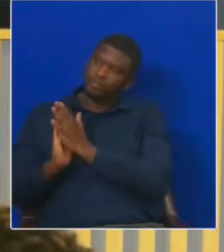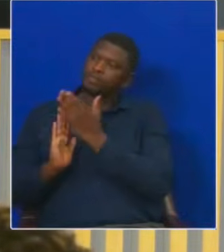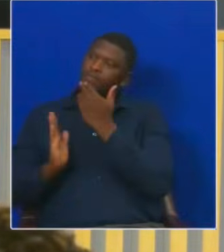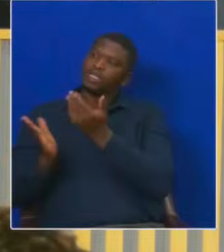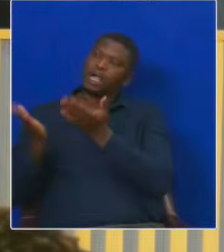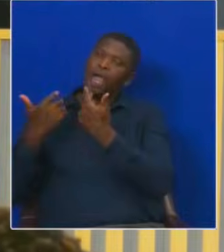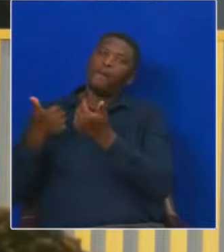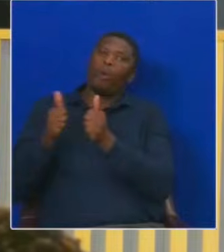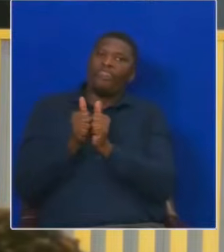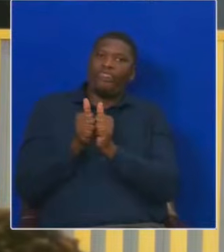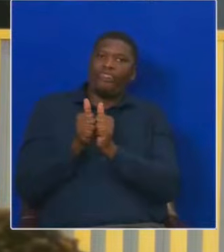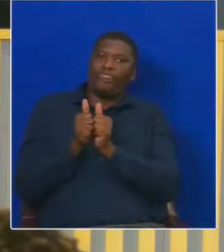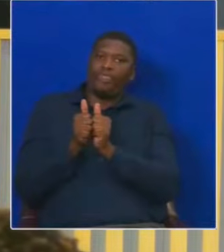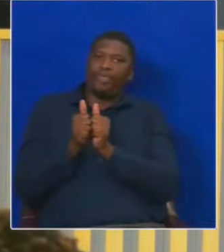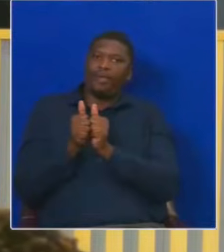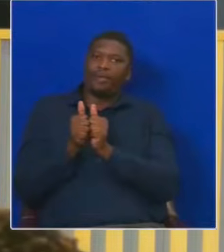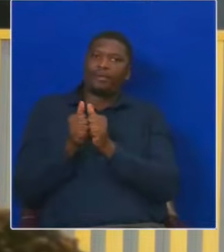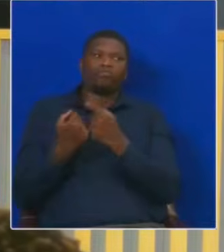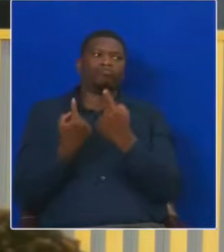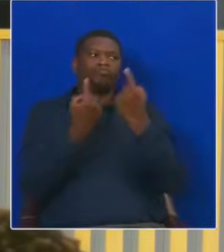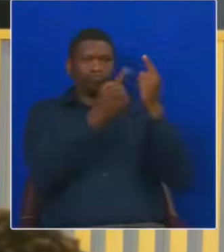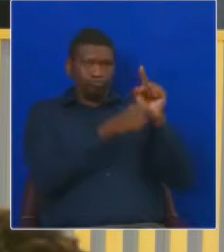to come with members